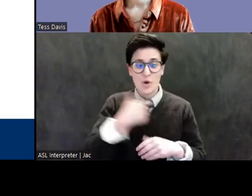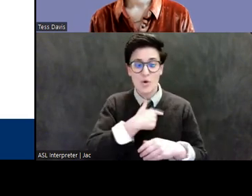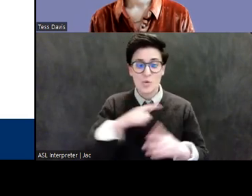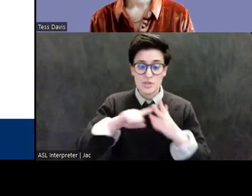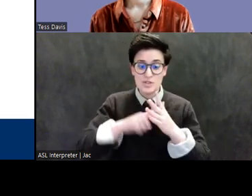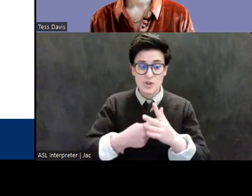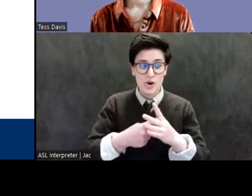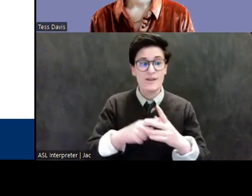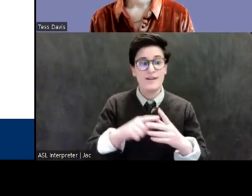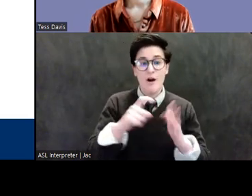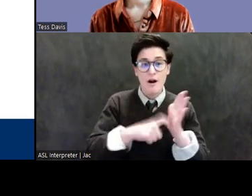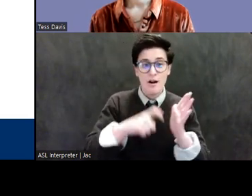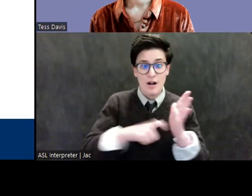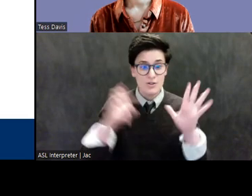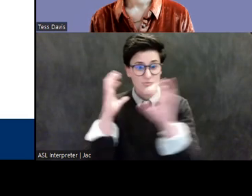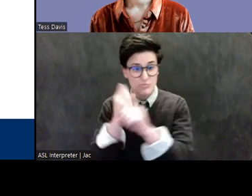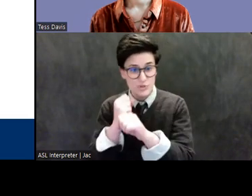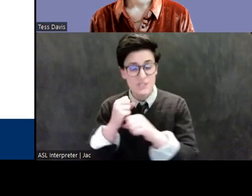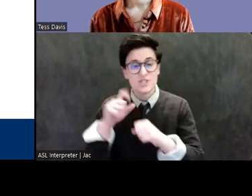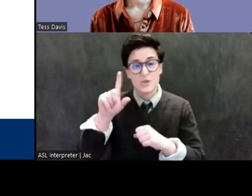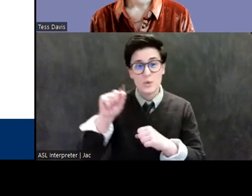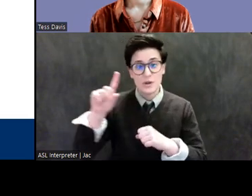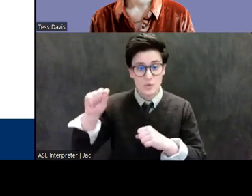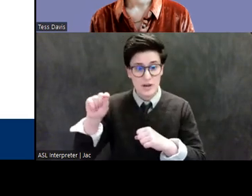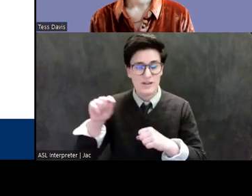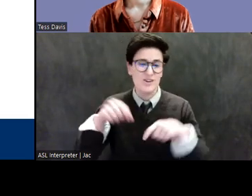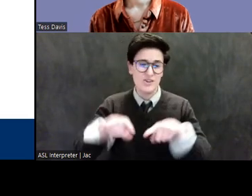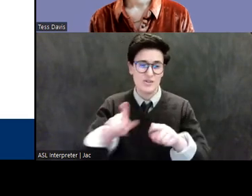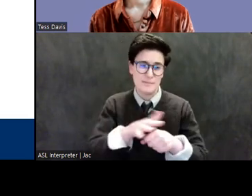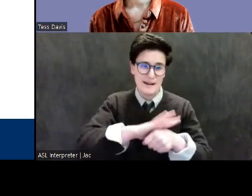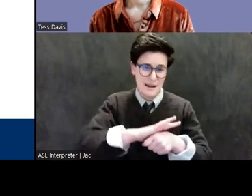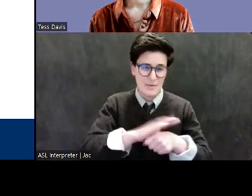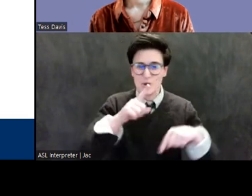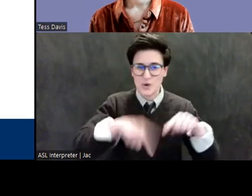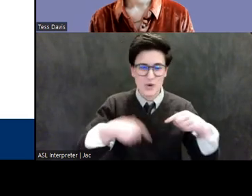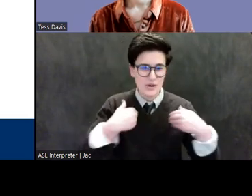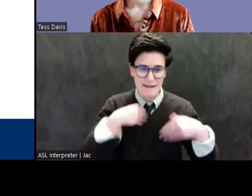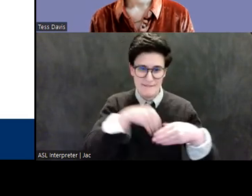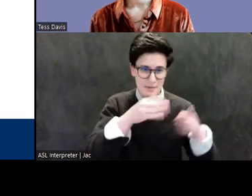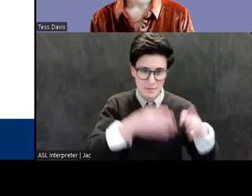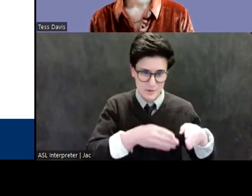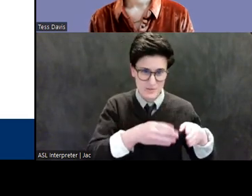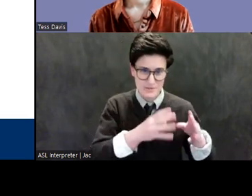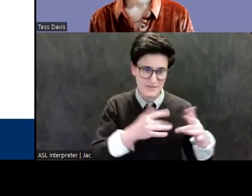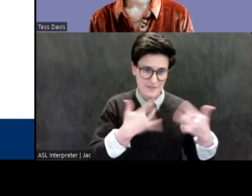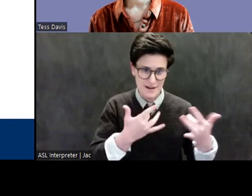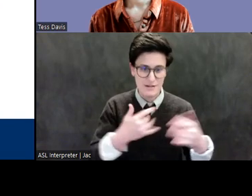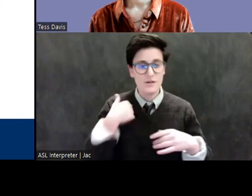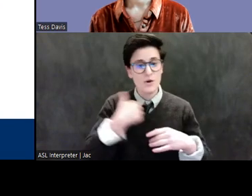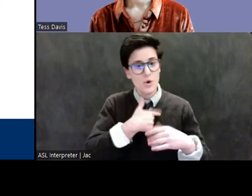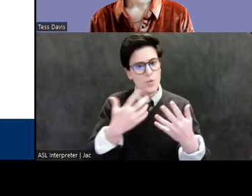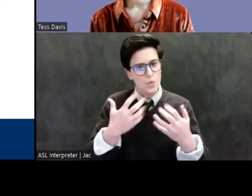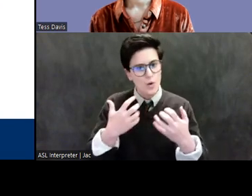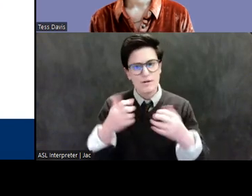shutdowns and quarantines prevented us from holding in-person events. Archaeology Abridged talks were our way of continuing to provide quality